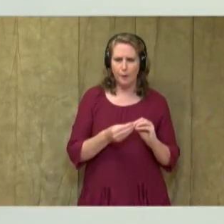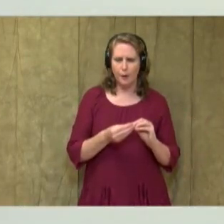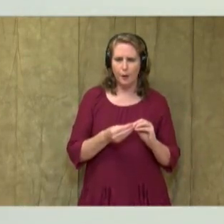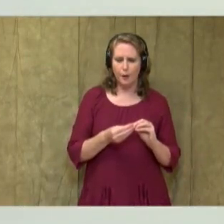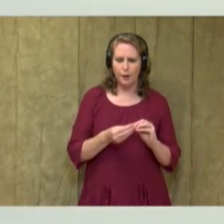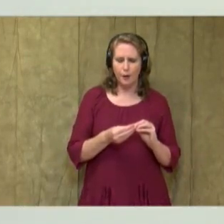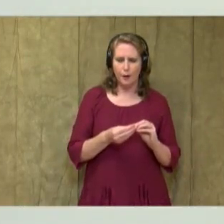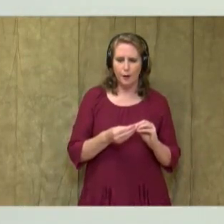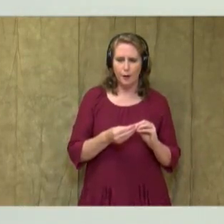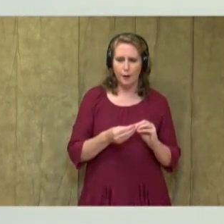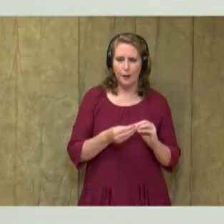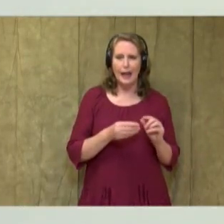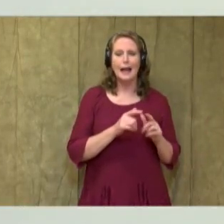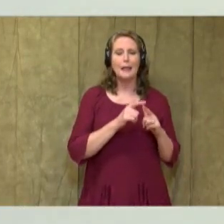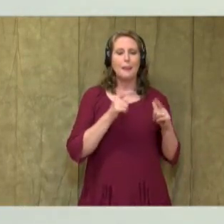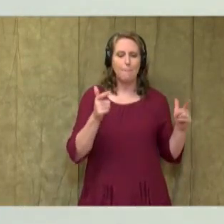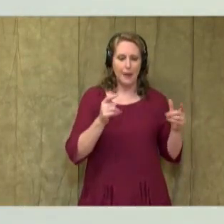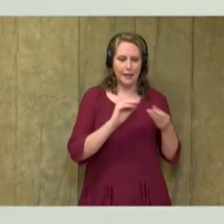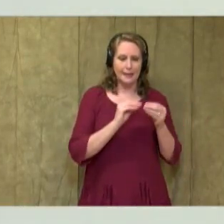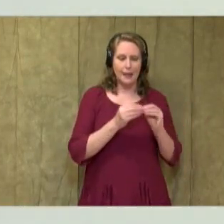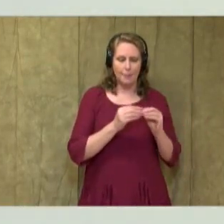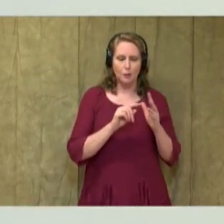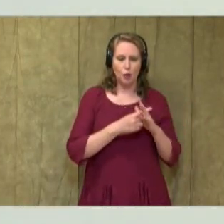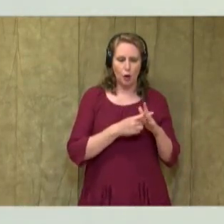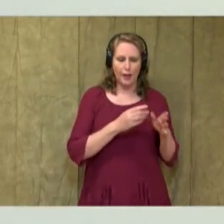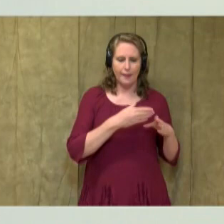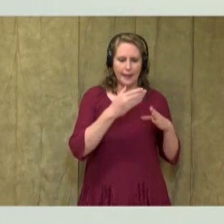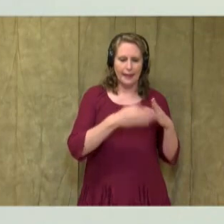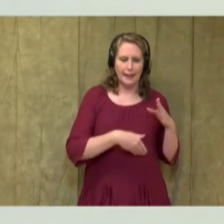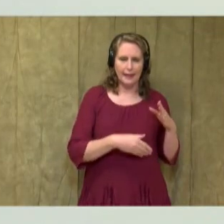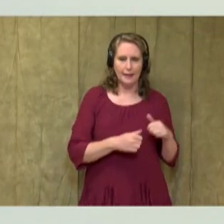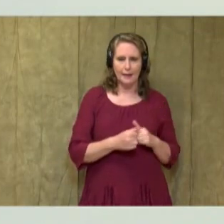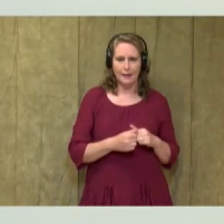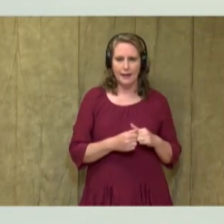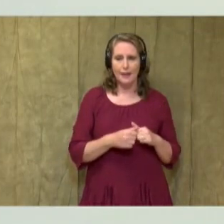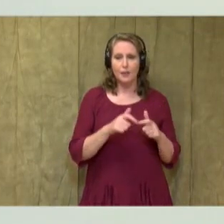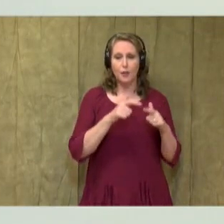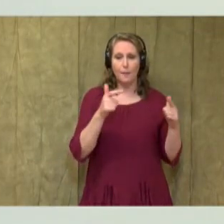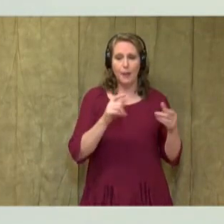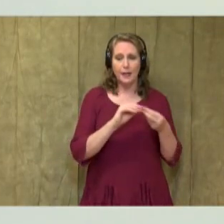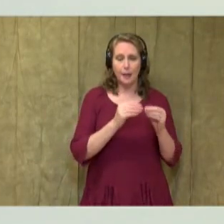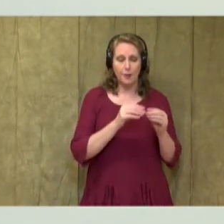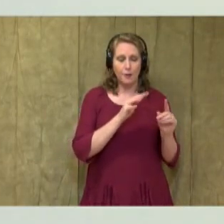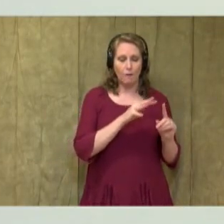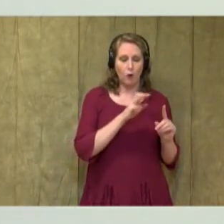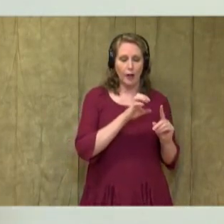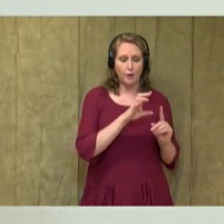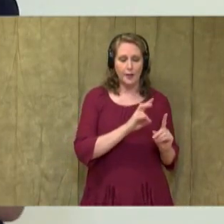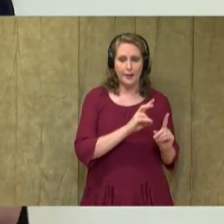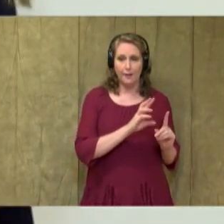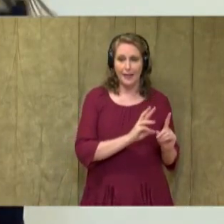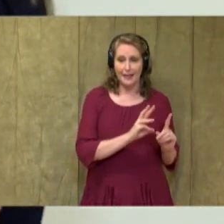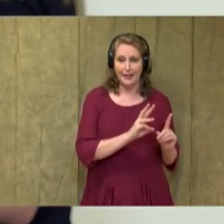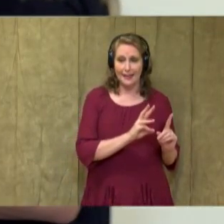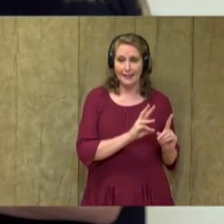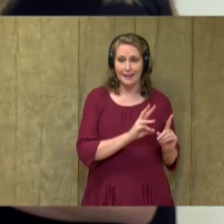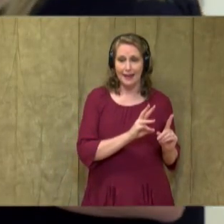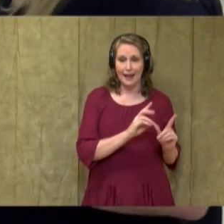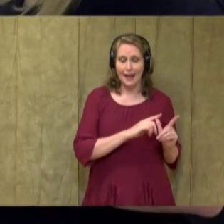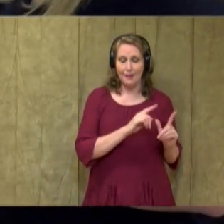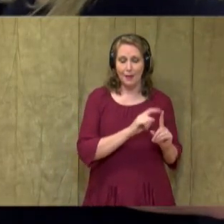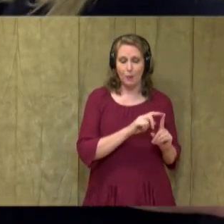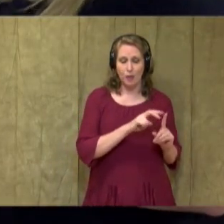end? The bigger number. So we're going to start with that bigger number, which is 476. And then if you remember, we just